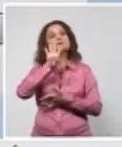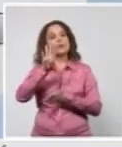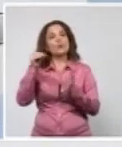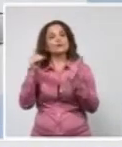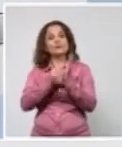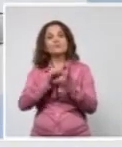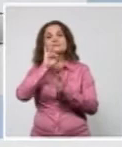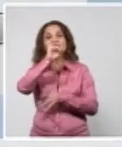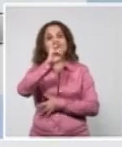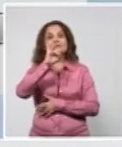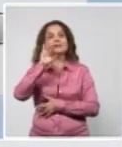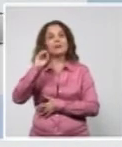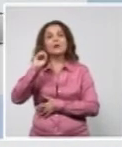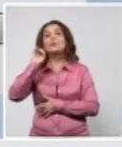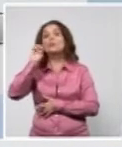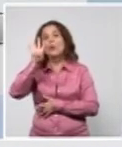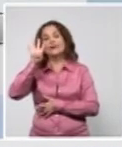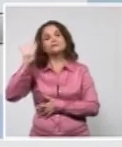49.68%, with